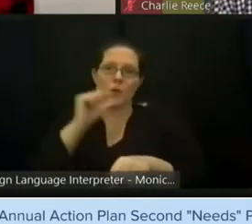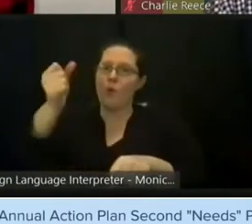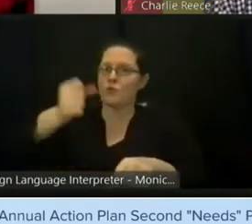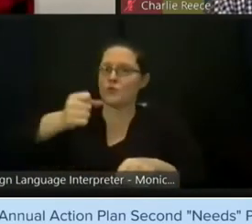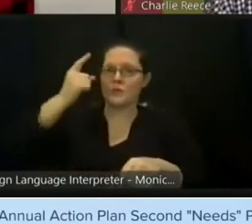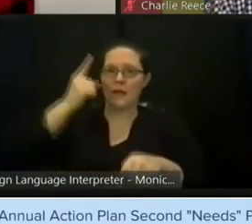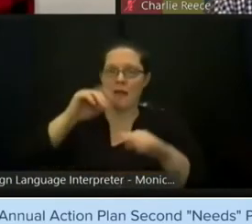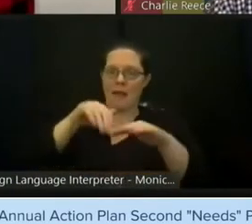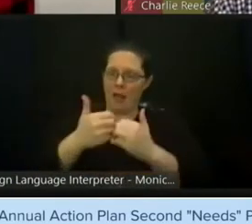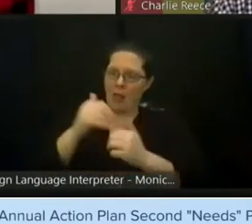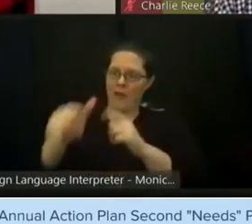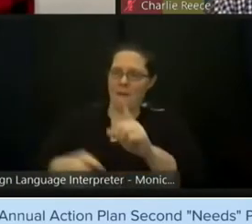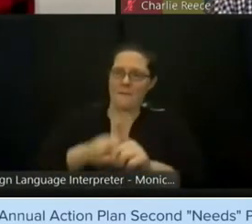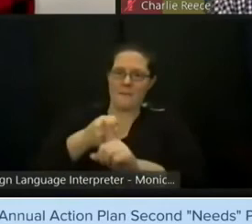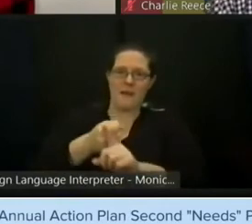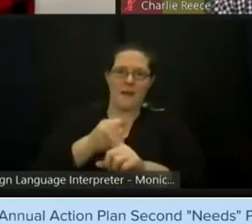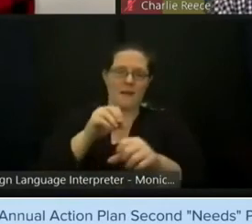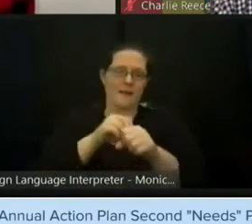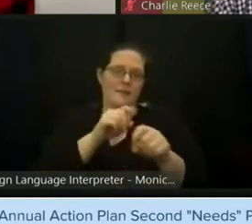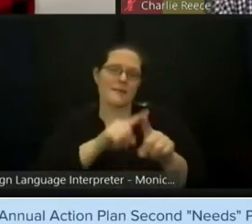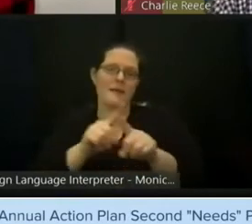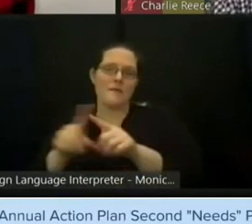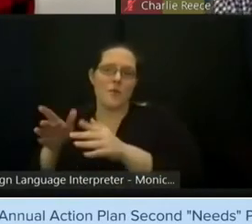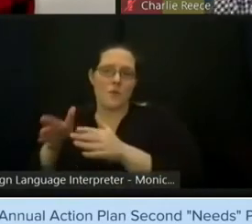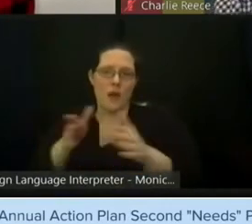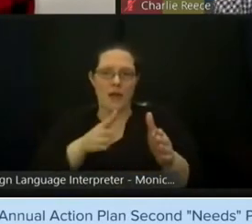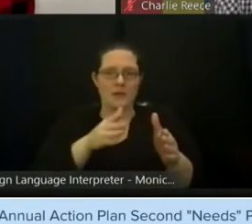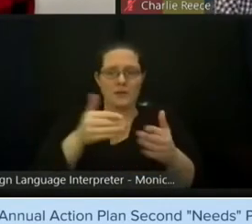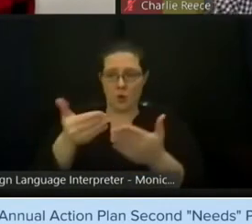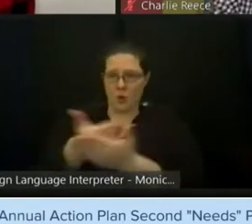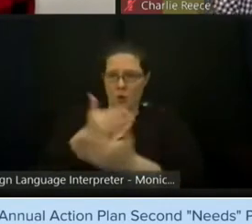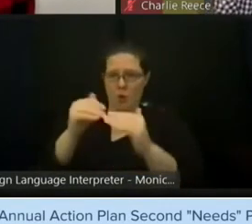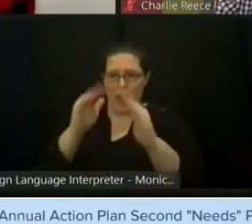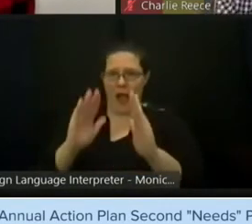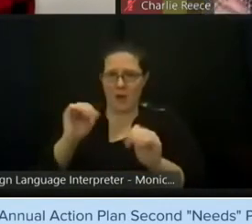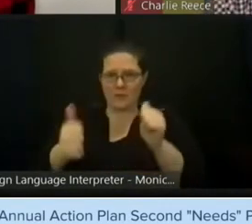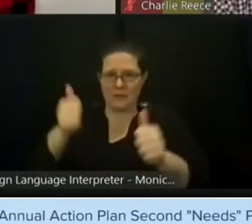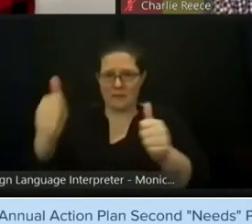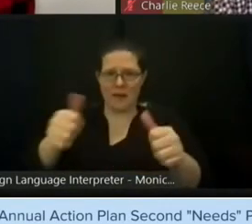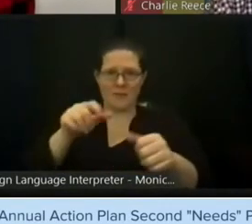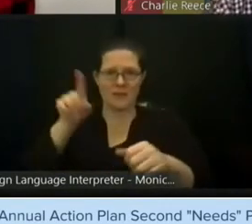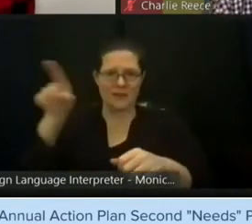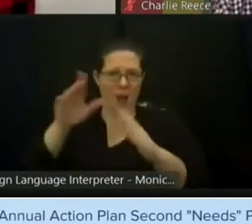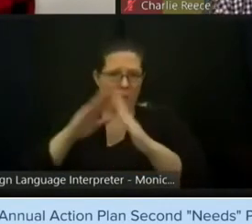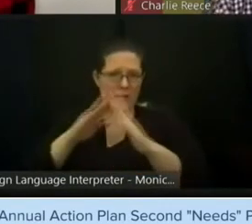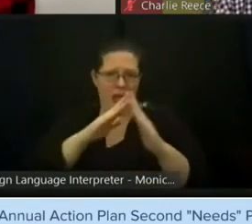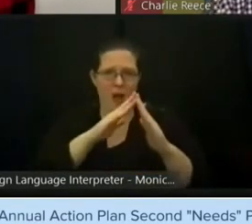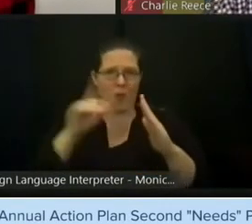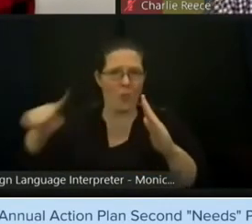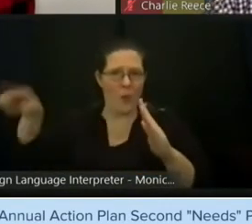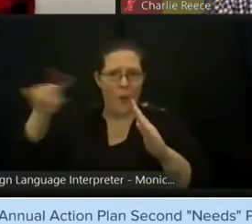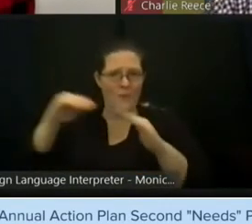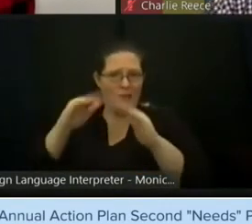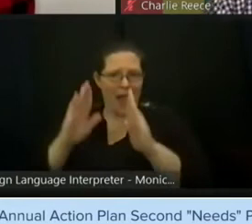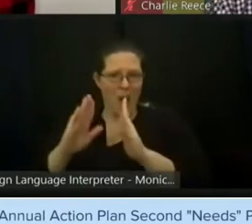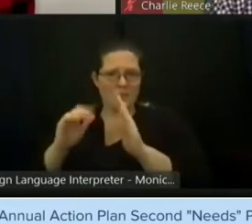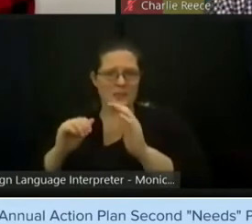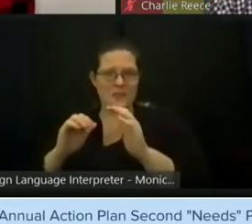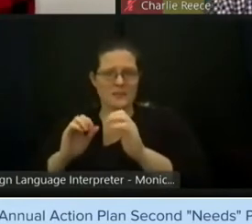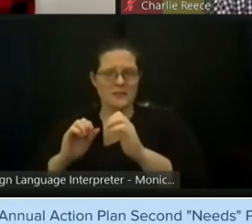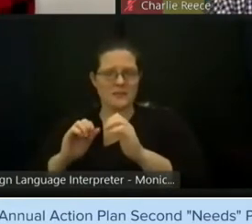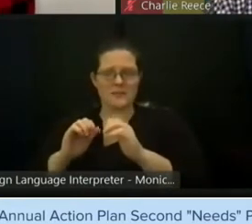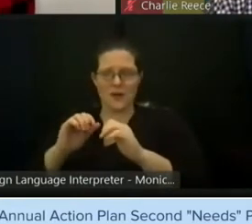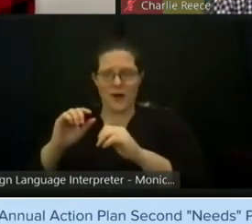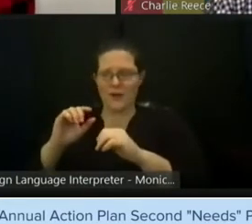magnitude and the ways in which all of the, you know, new housing developments around downtown are